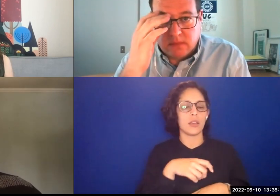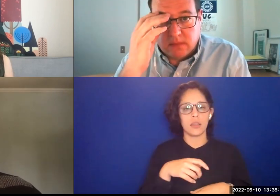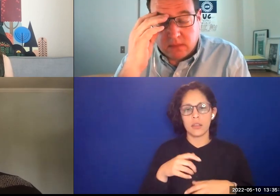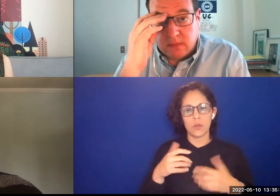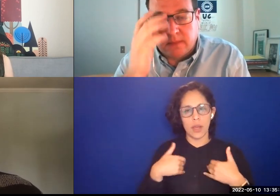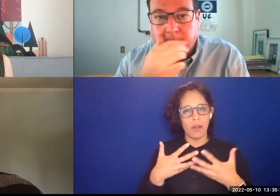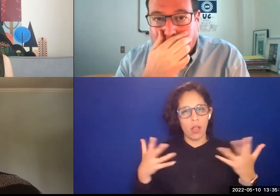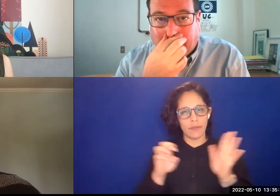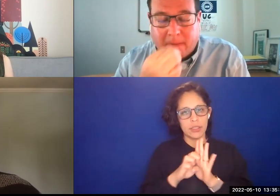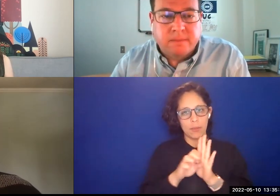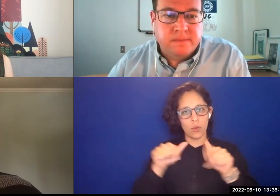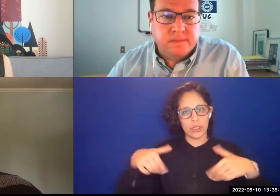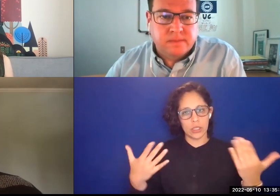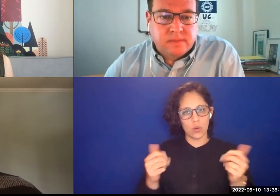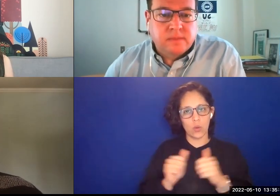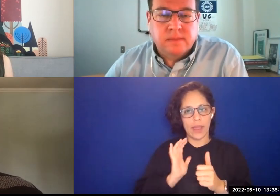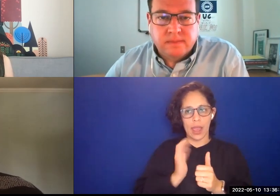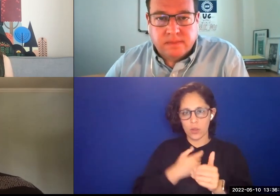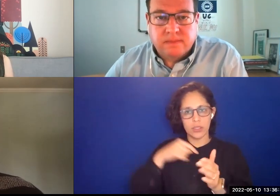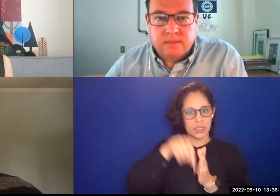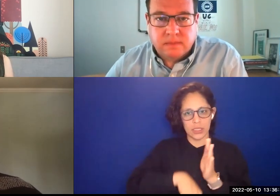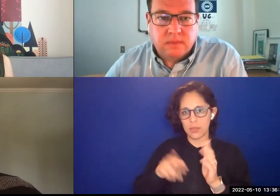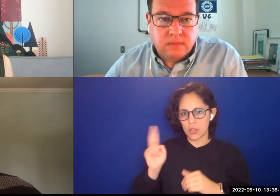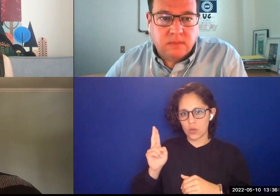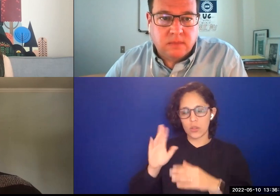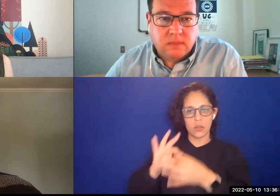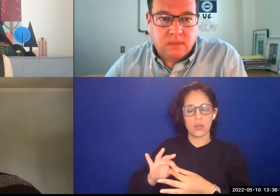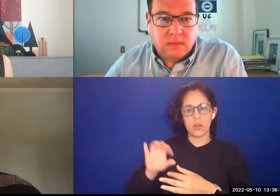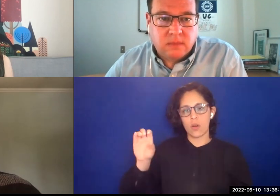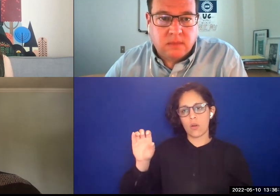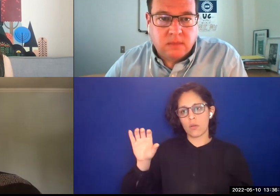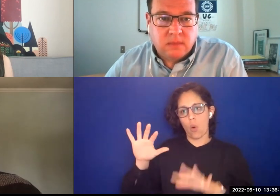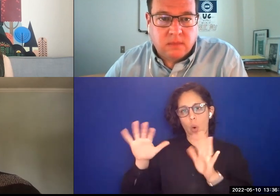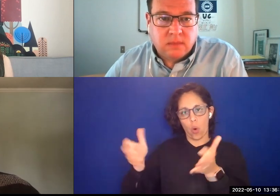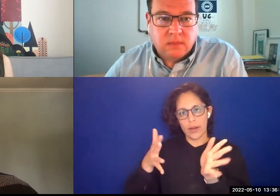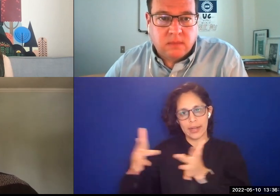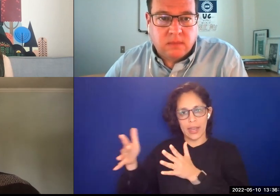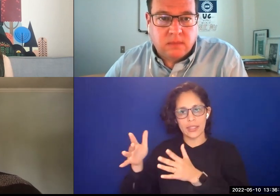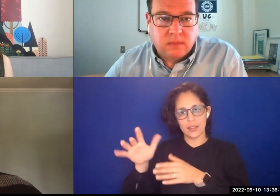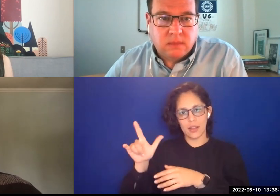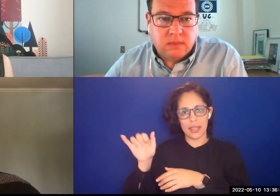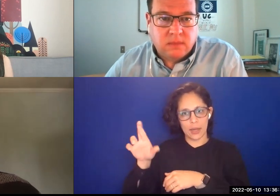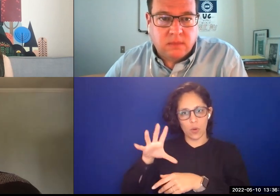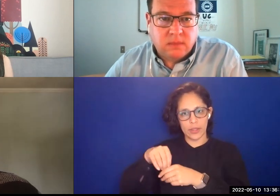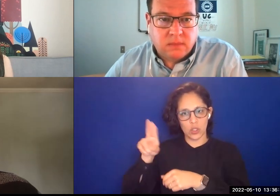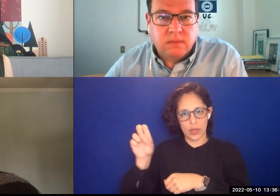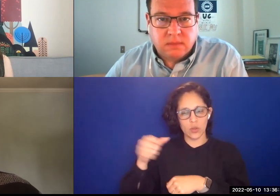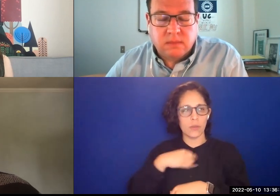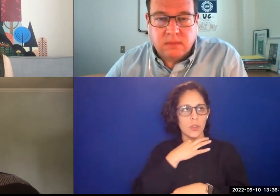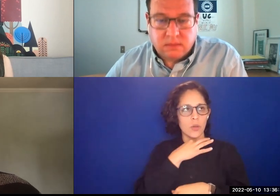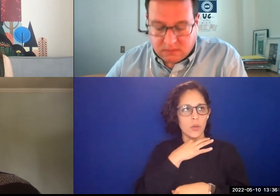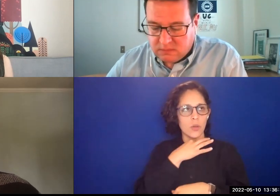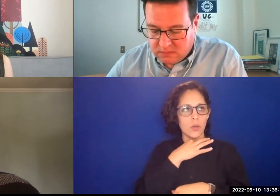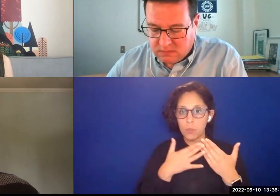of examples here in our deep history of organized labor in the United States. I guess I'm curious about, like, going forward,